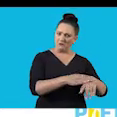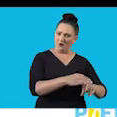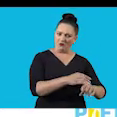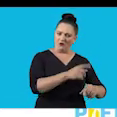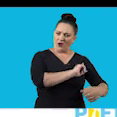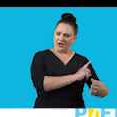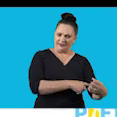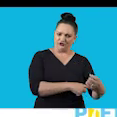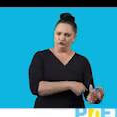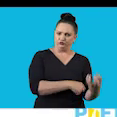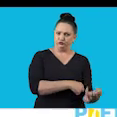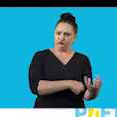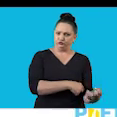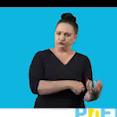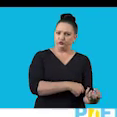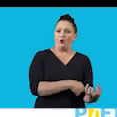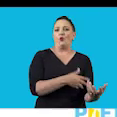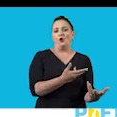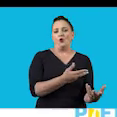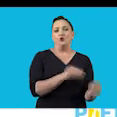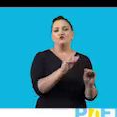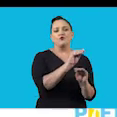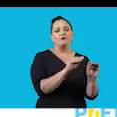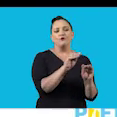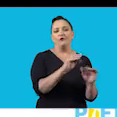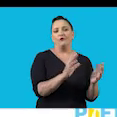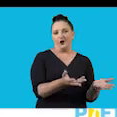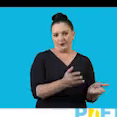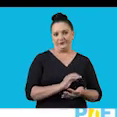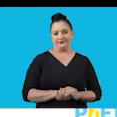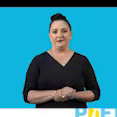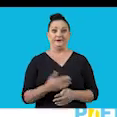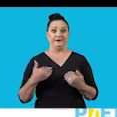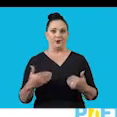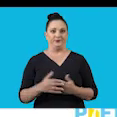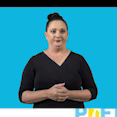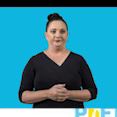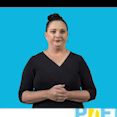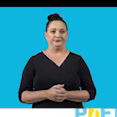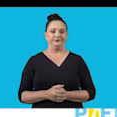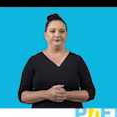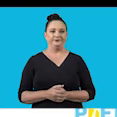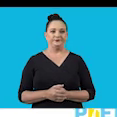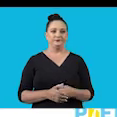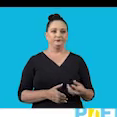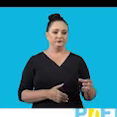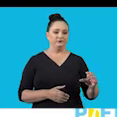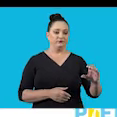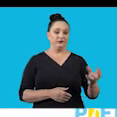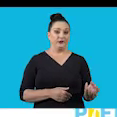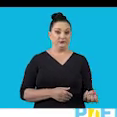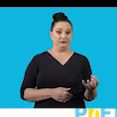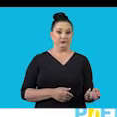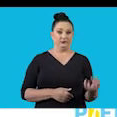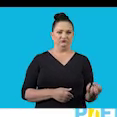energy. We're also going to be looking at the movement of these particles. So let's begin. So you're going to start by increasing.